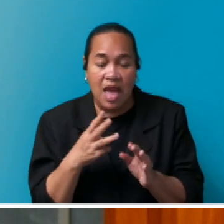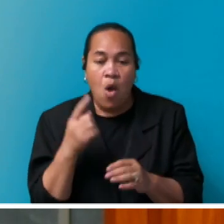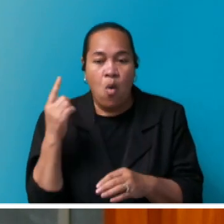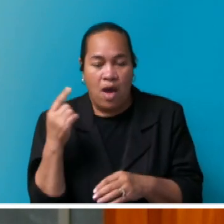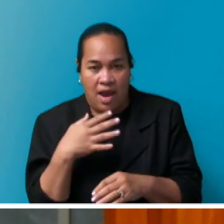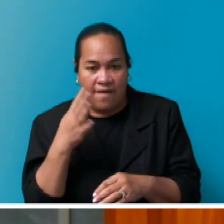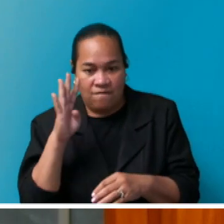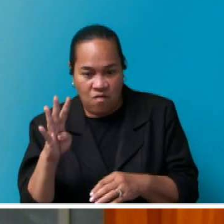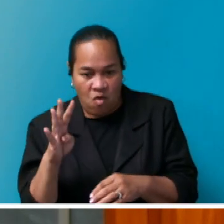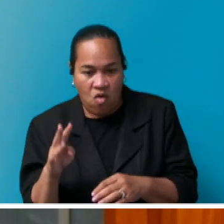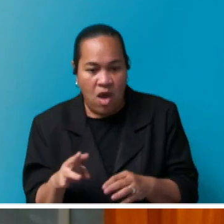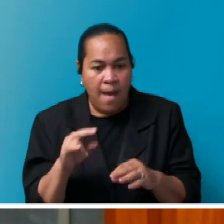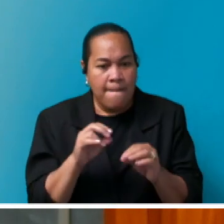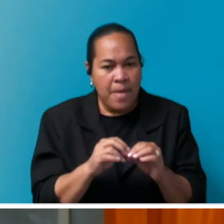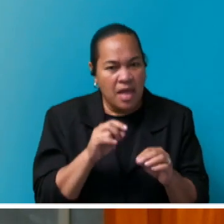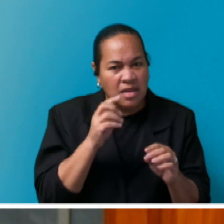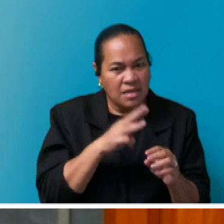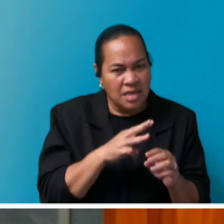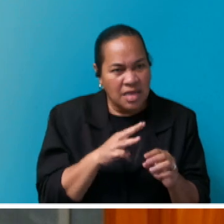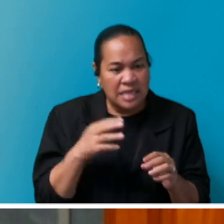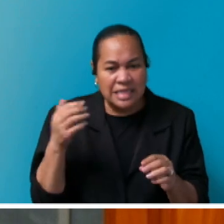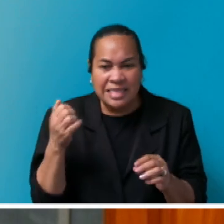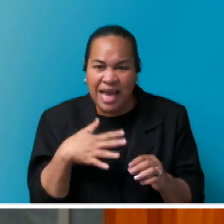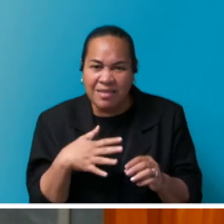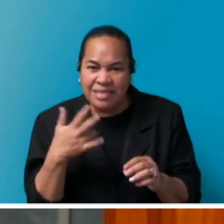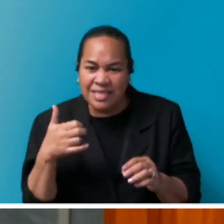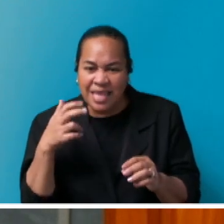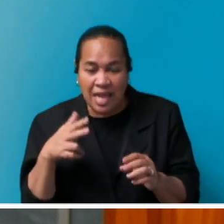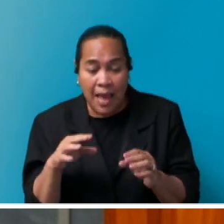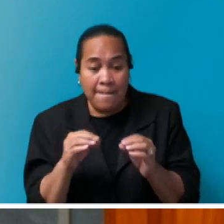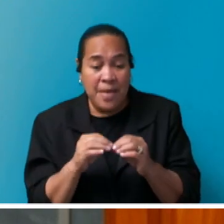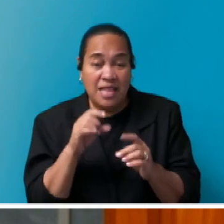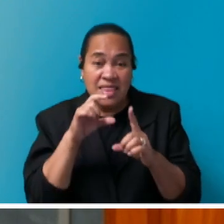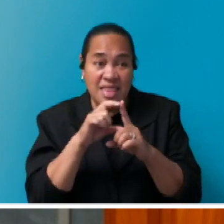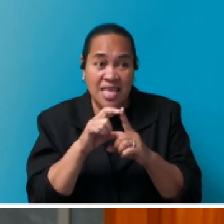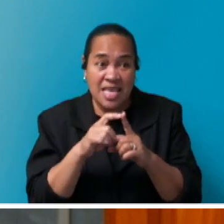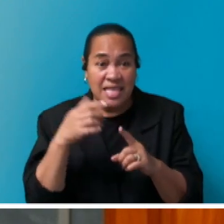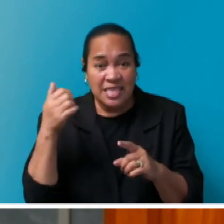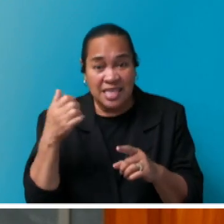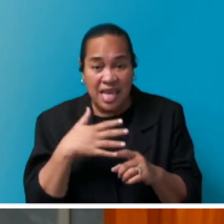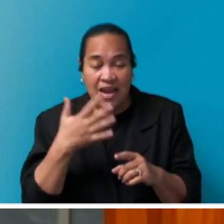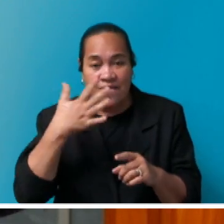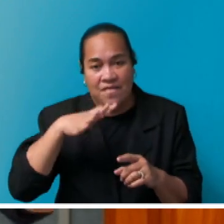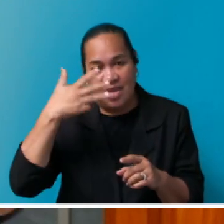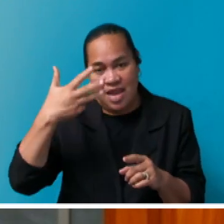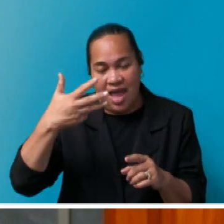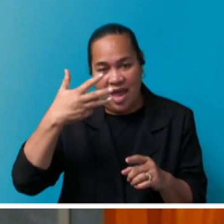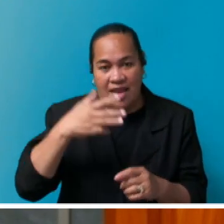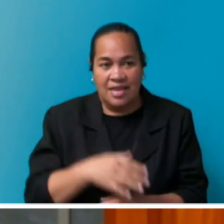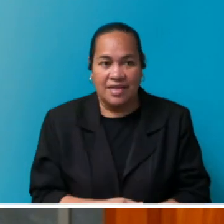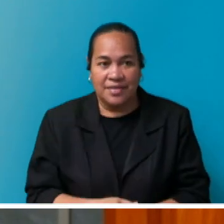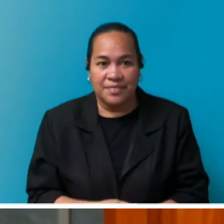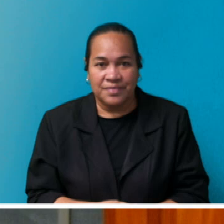Band E, 658 teachers. Band D, 659 teachers, according to